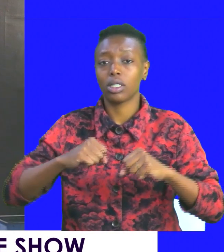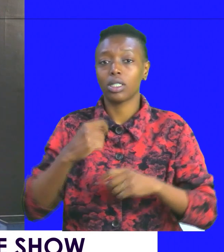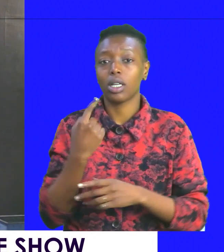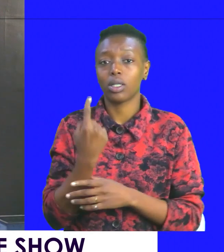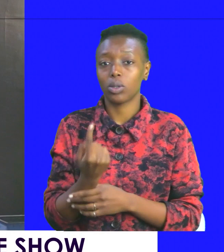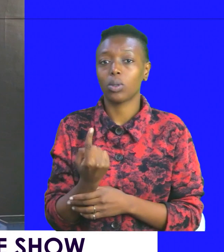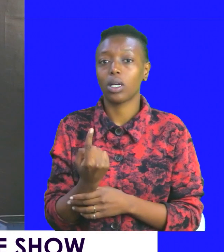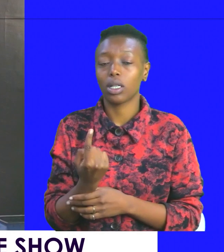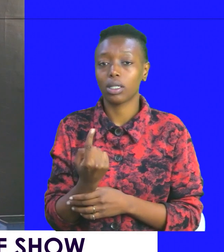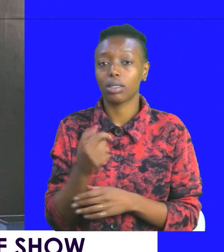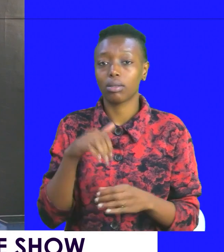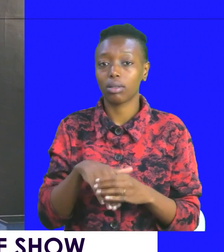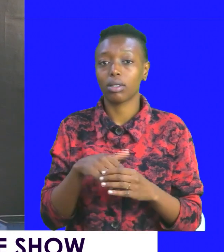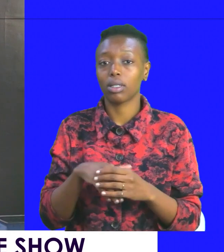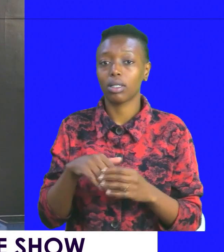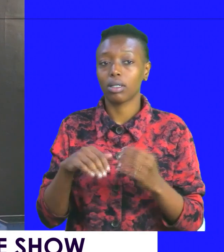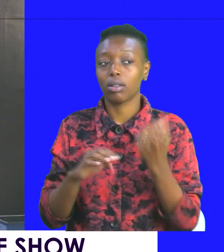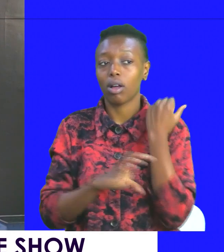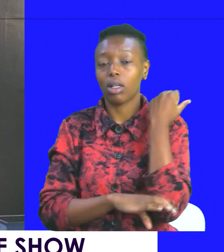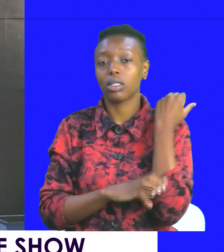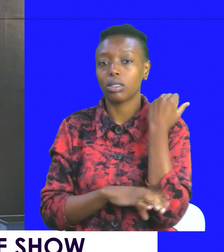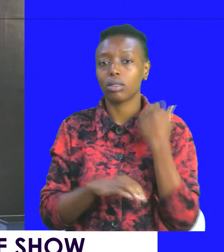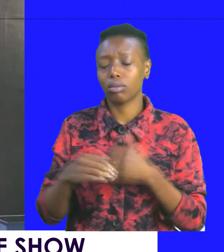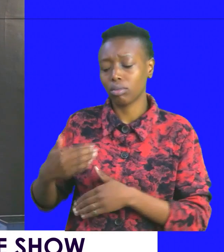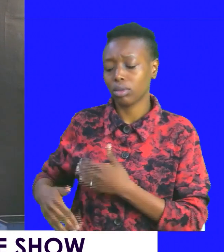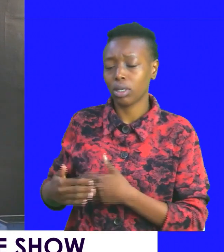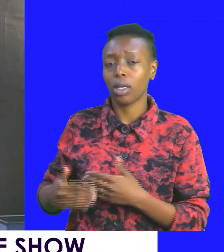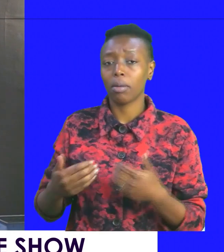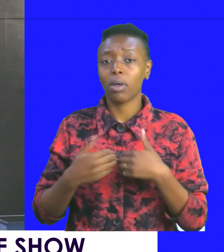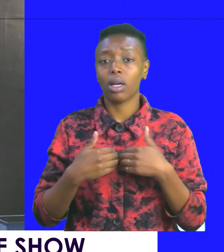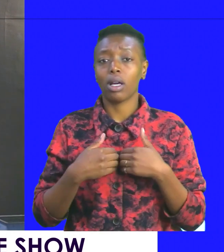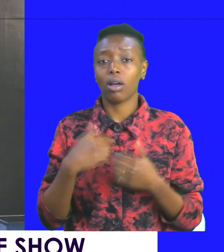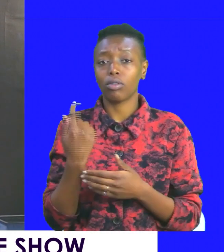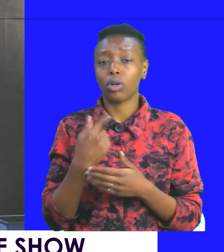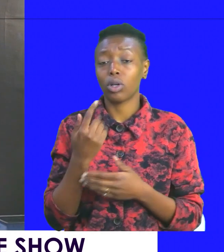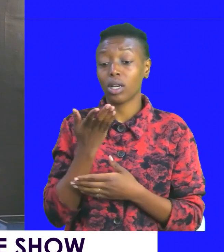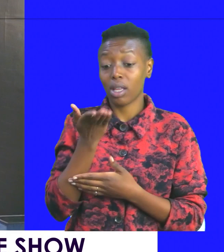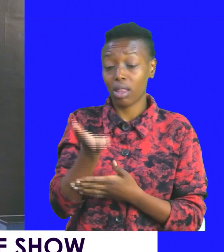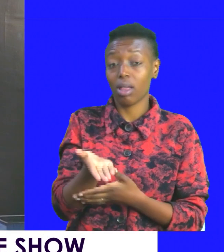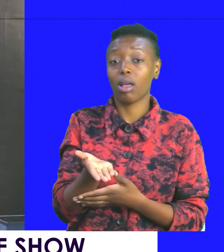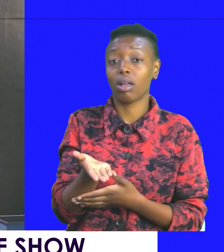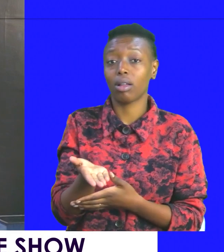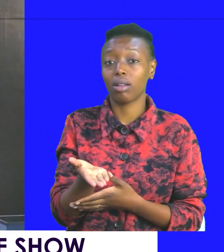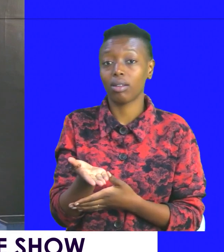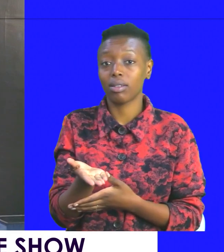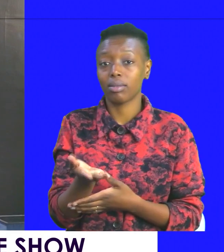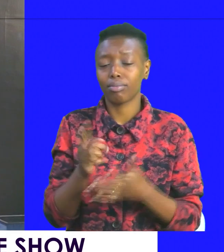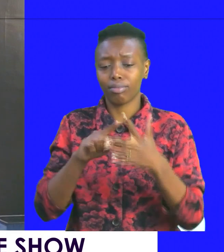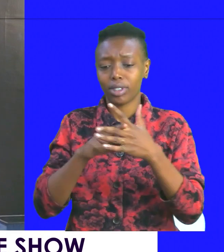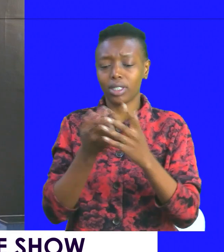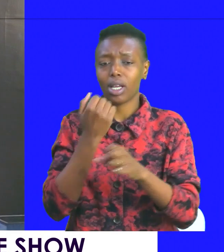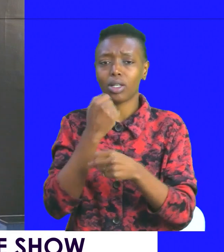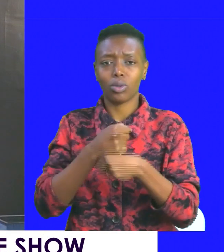that you have. It is that neighbor. You don't have any other daughter or son. It is that one. Start working